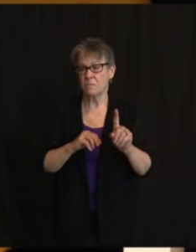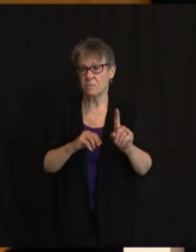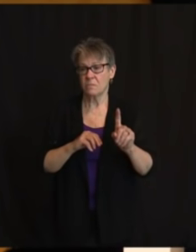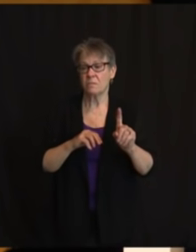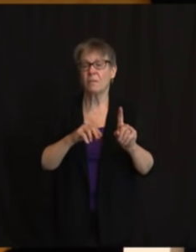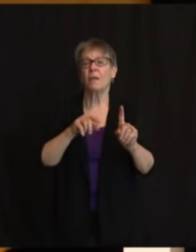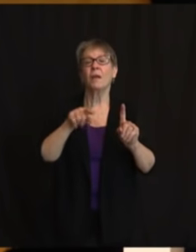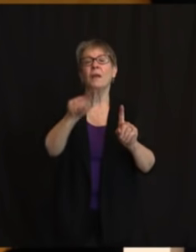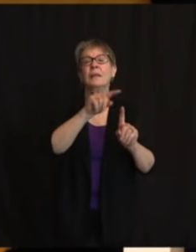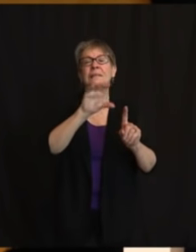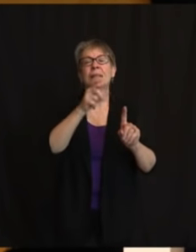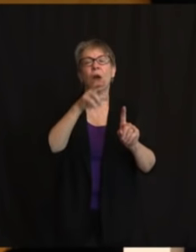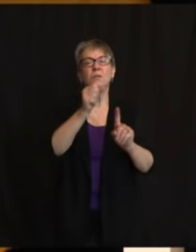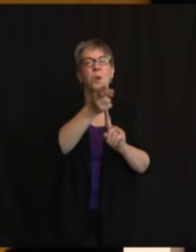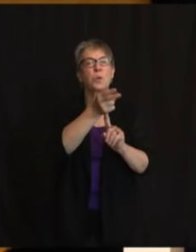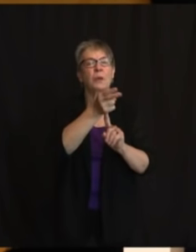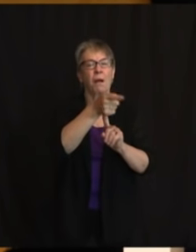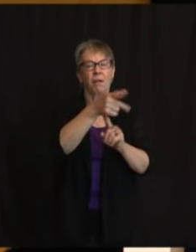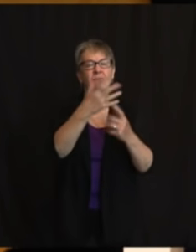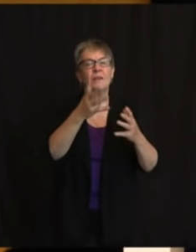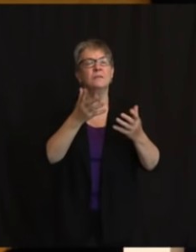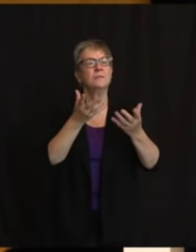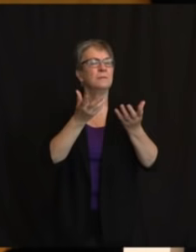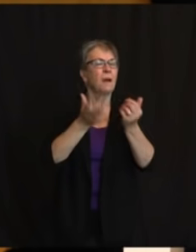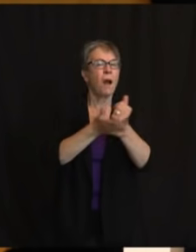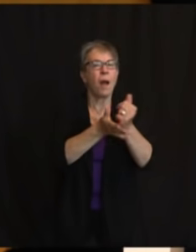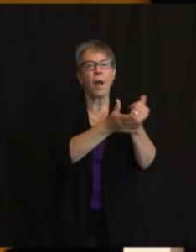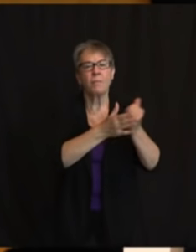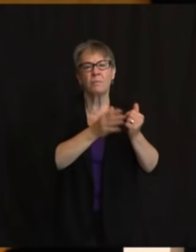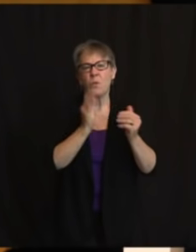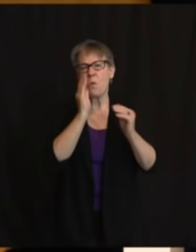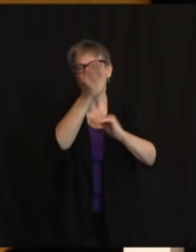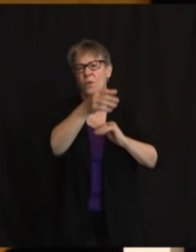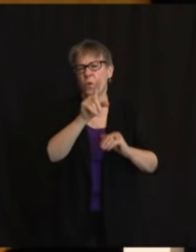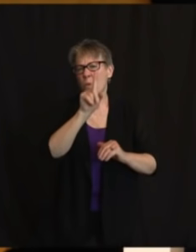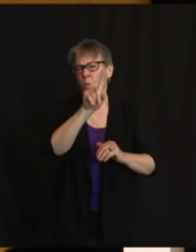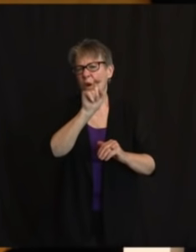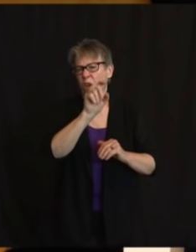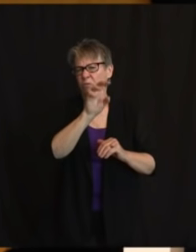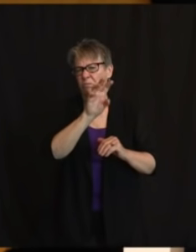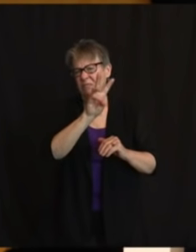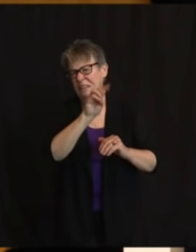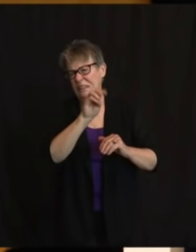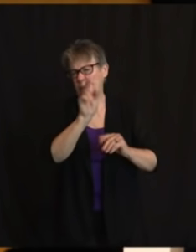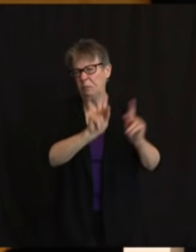Today, we're reporting 1,621 new cases for a total of